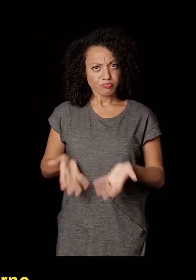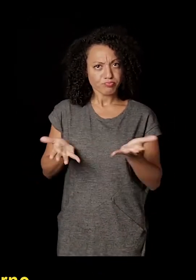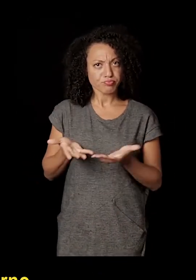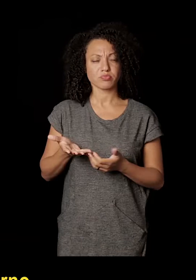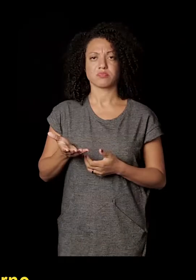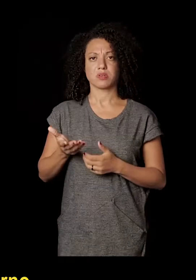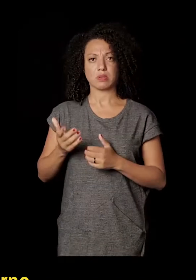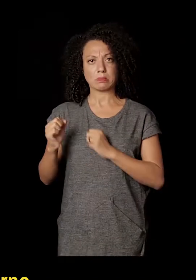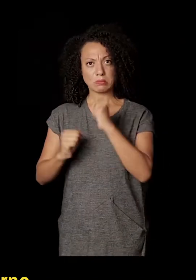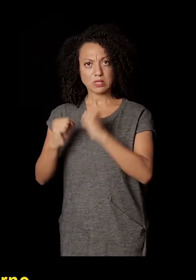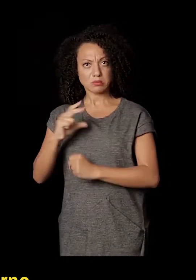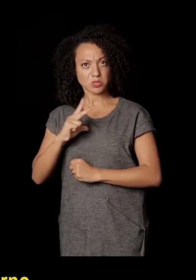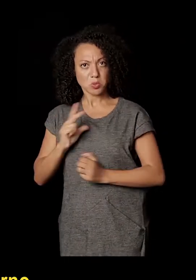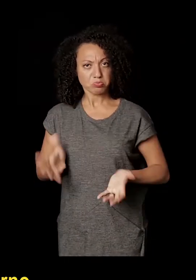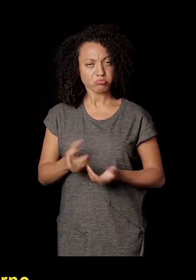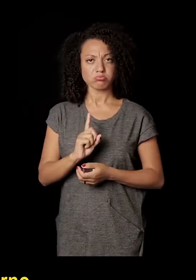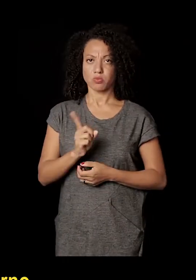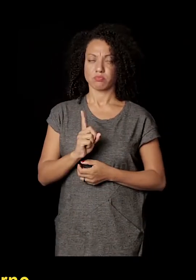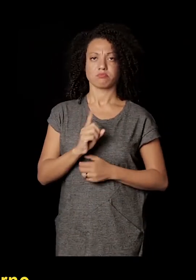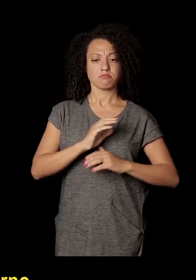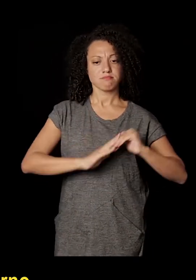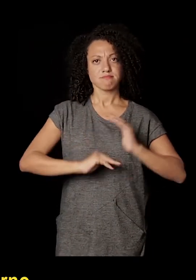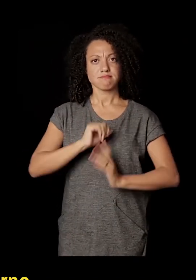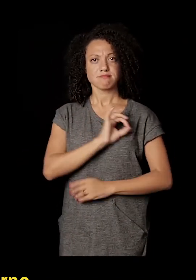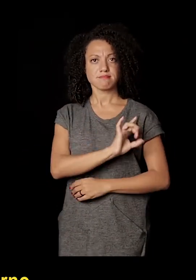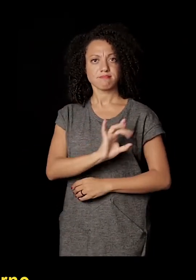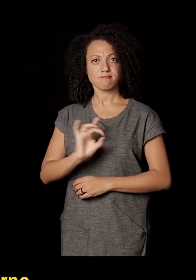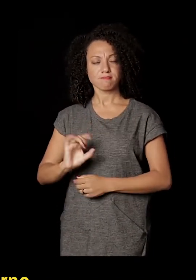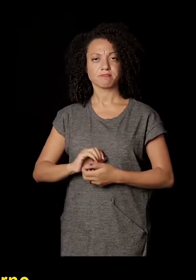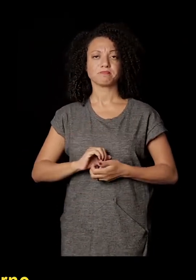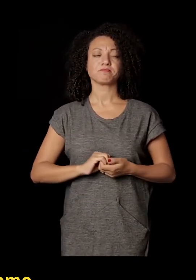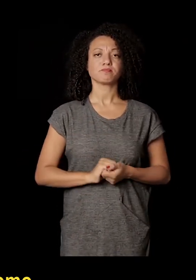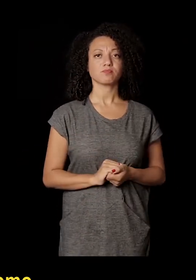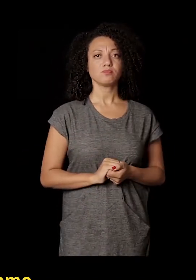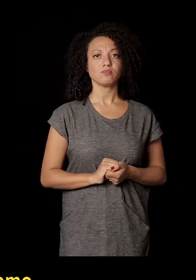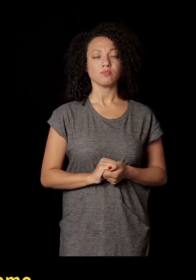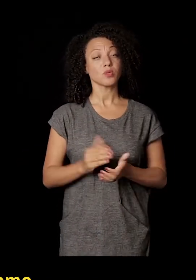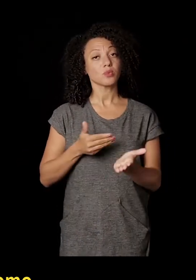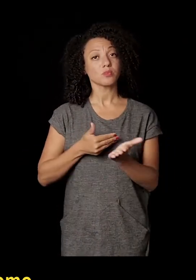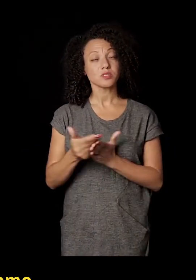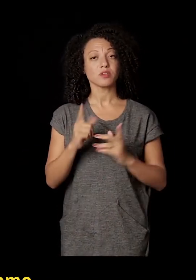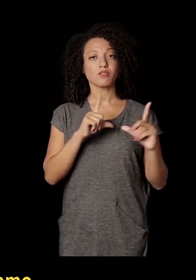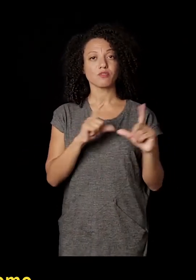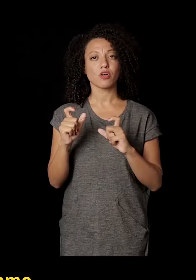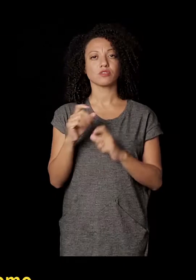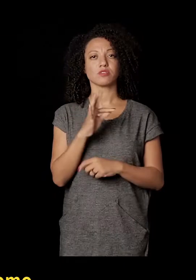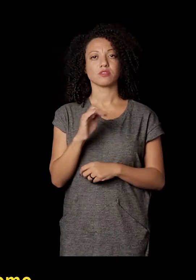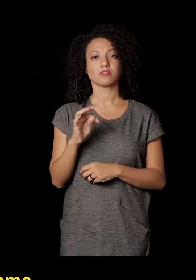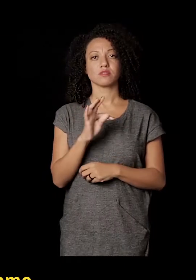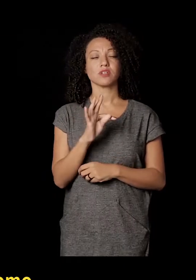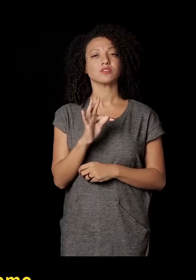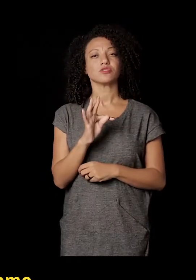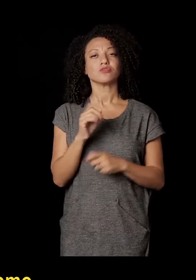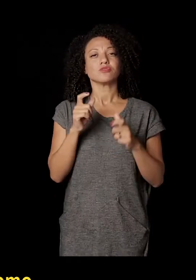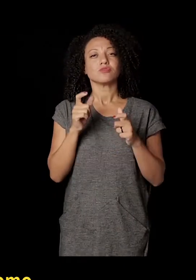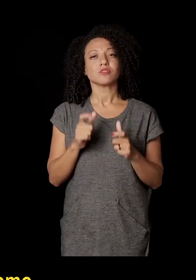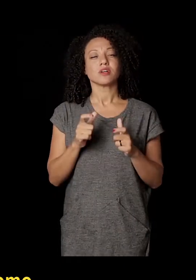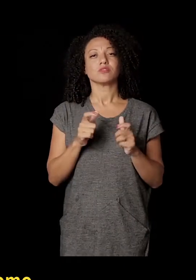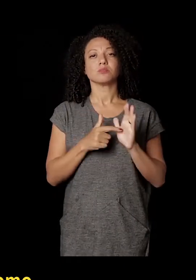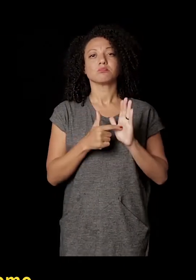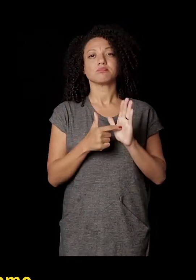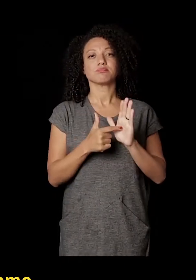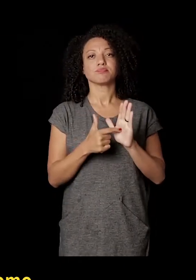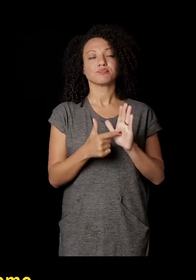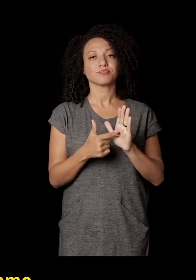not by the state and not by kind of corporate enterprise. And we started PhotoFest as an